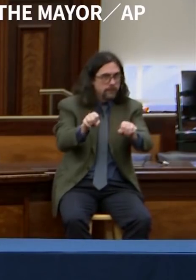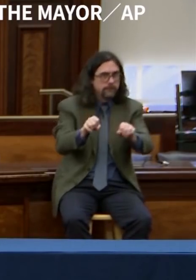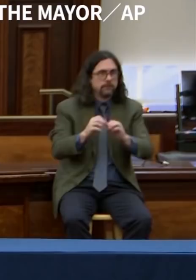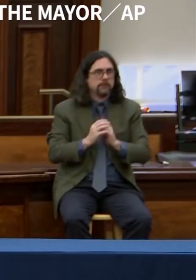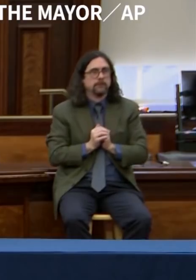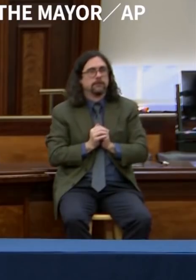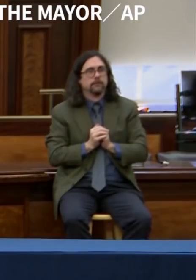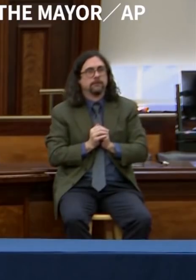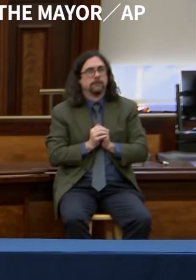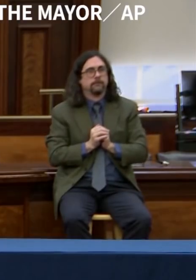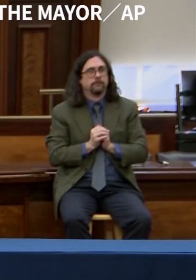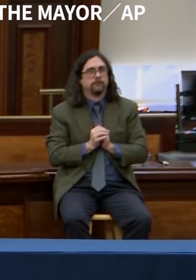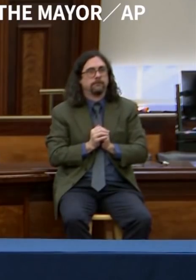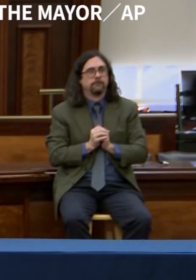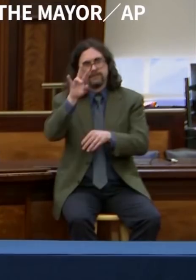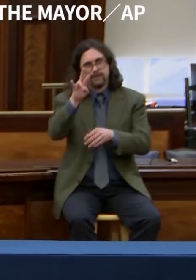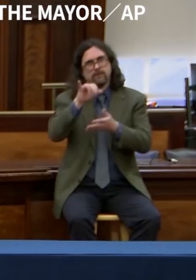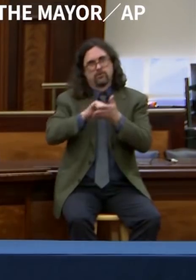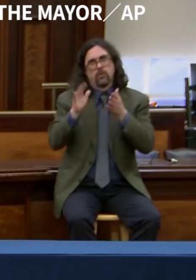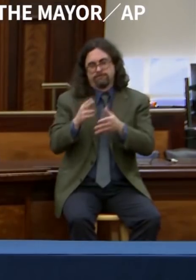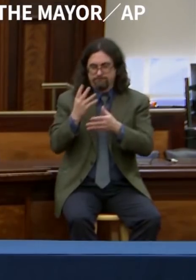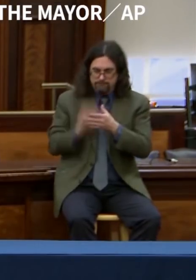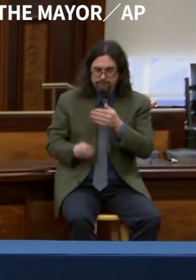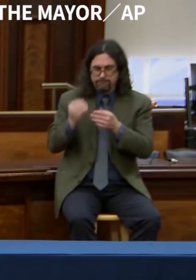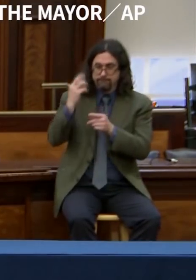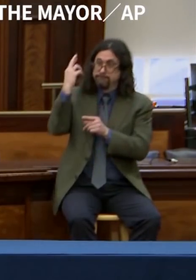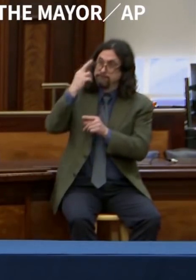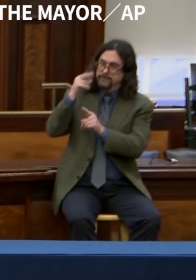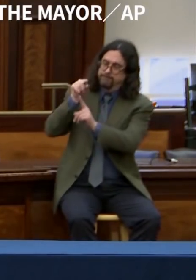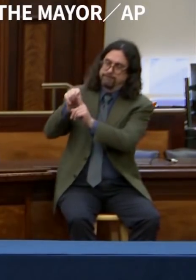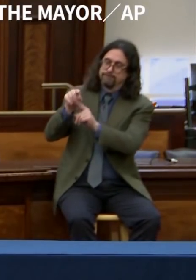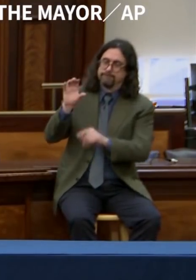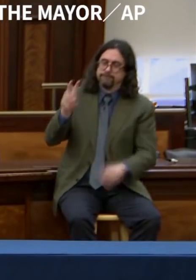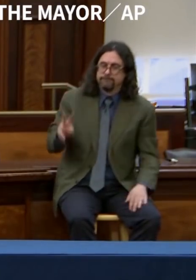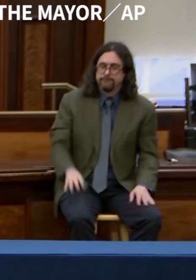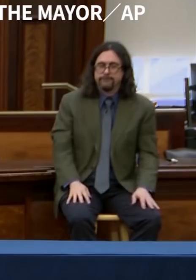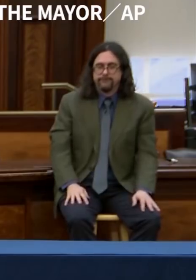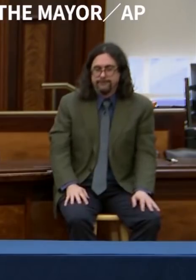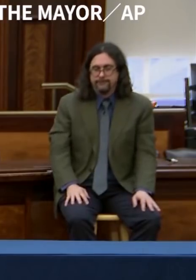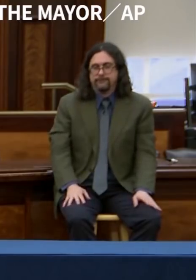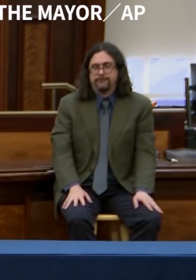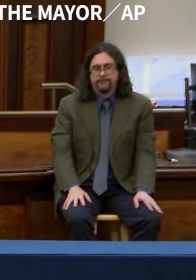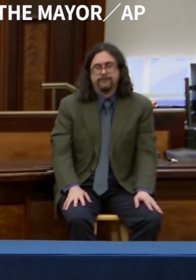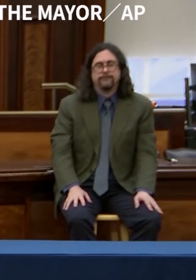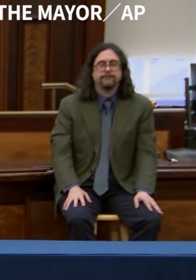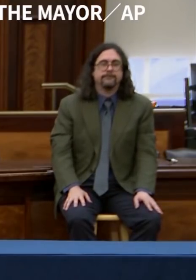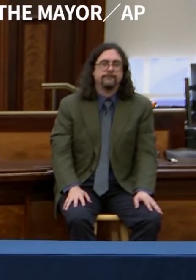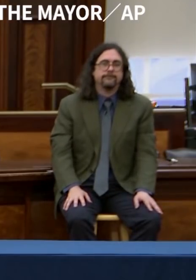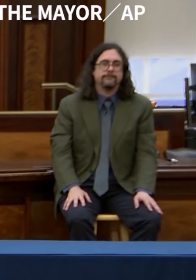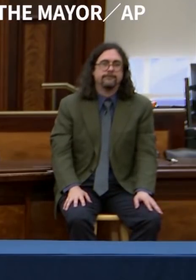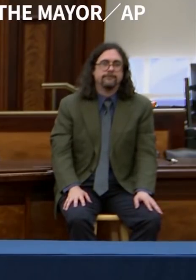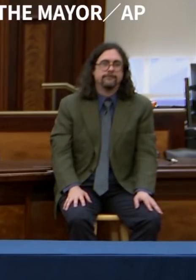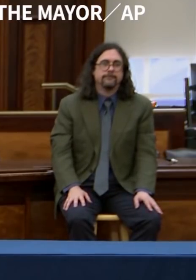be made in the next 48 hours. We will need quickly support from the federal government.